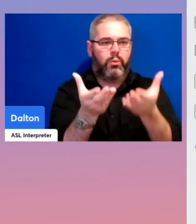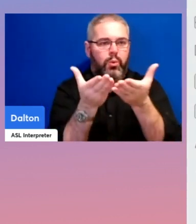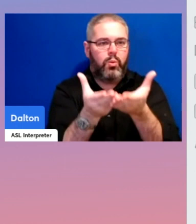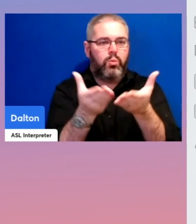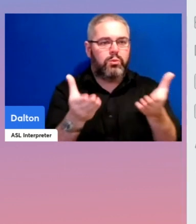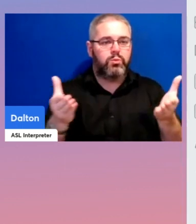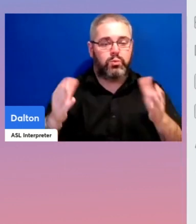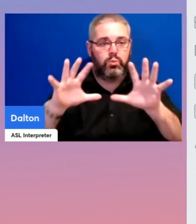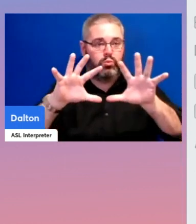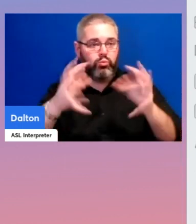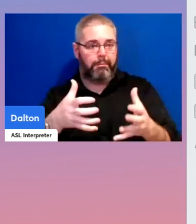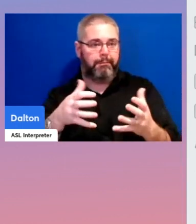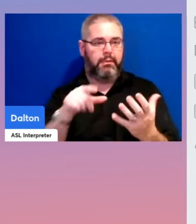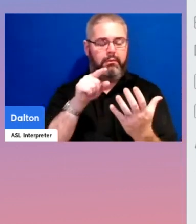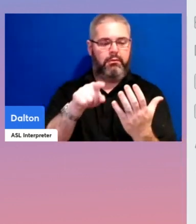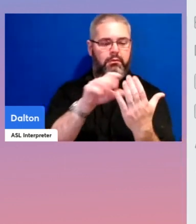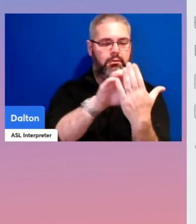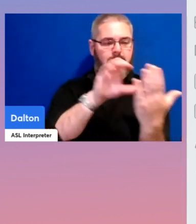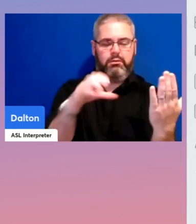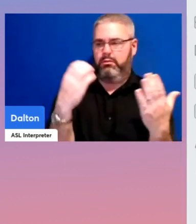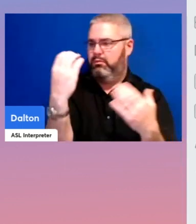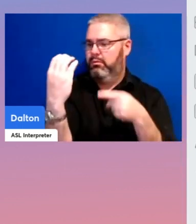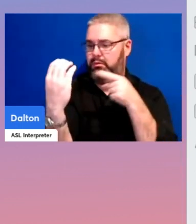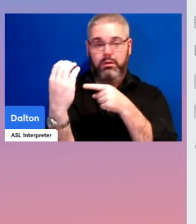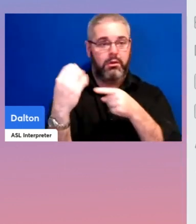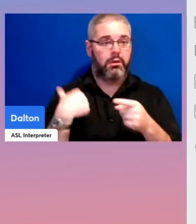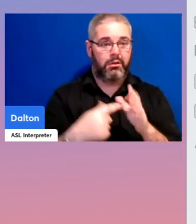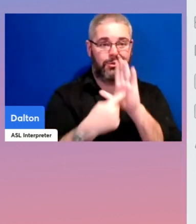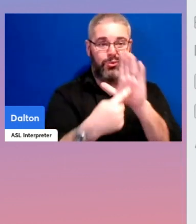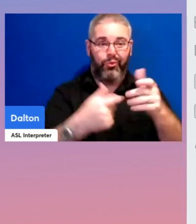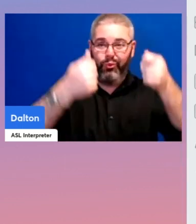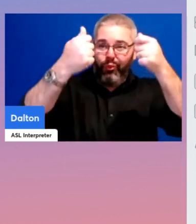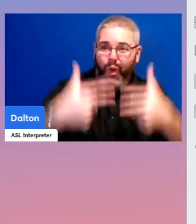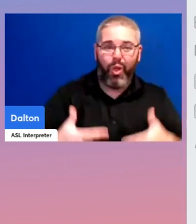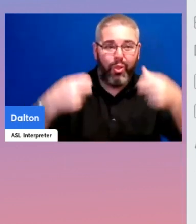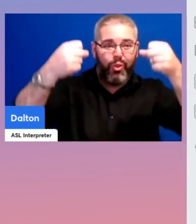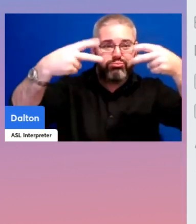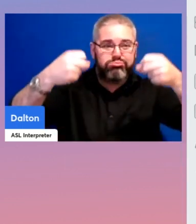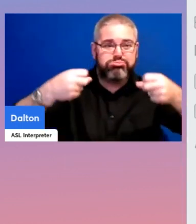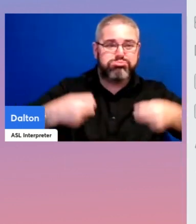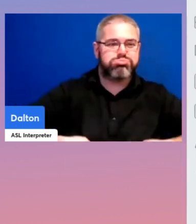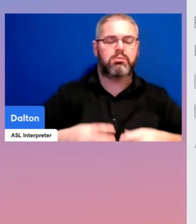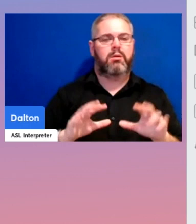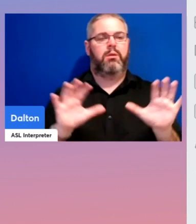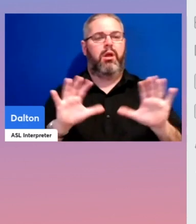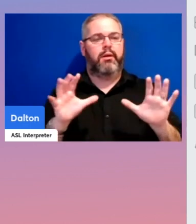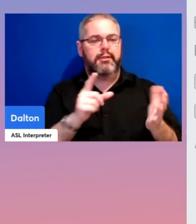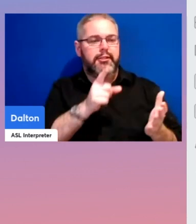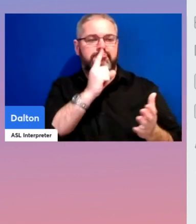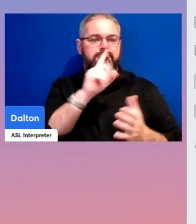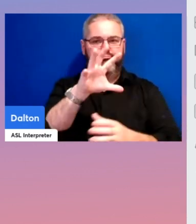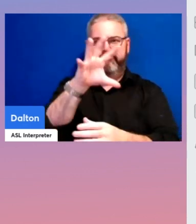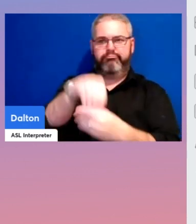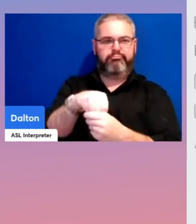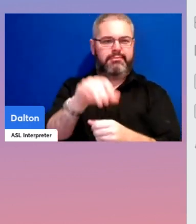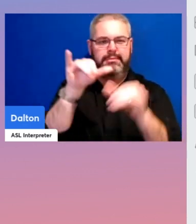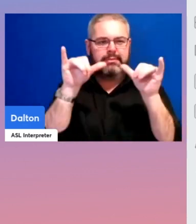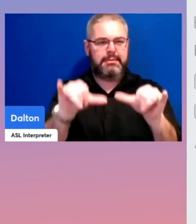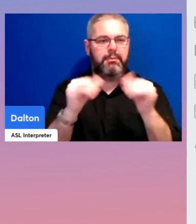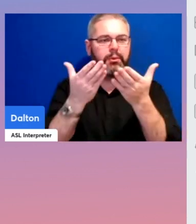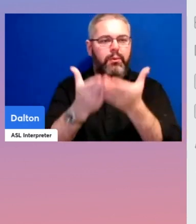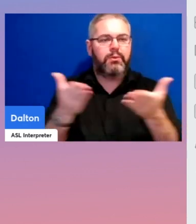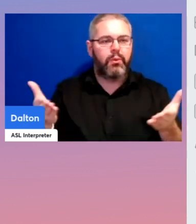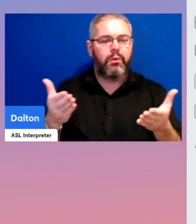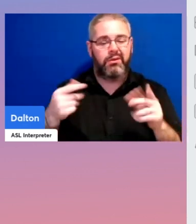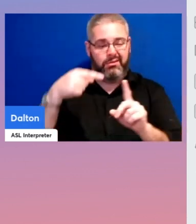module. So I won't have time to show you all the code, but basically what it consists of is this single resource called the resource